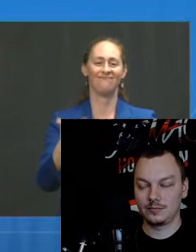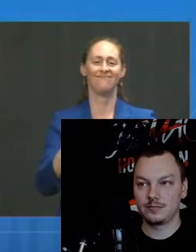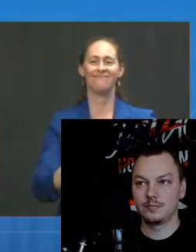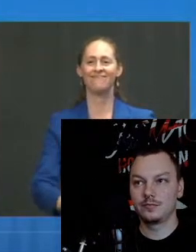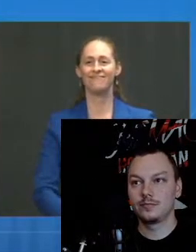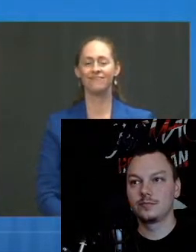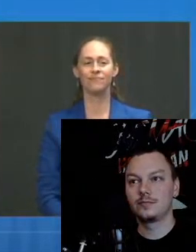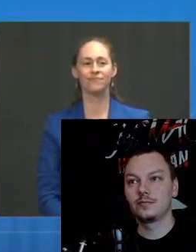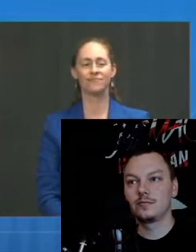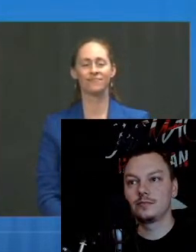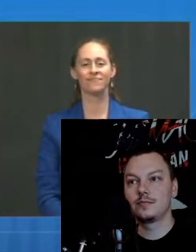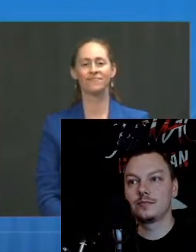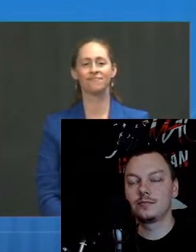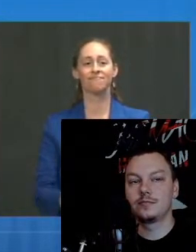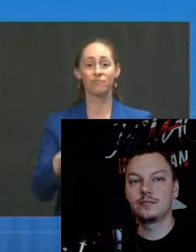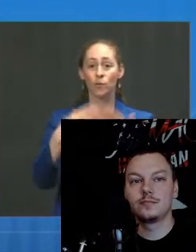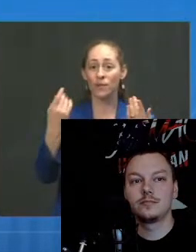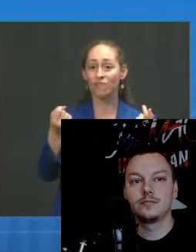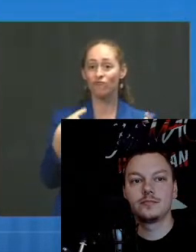questions. Kevin?